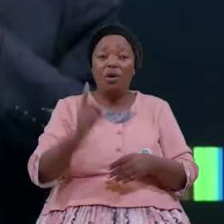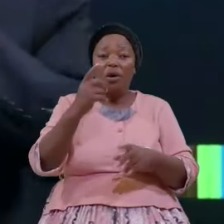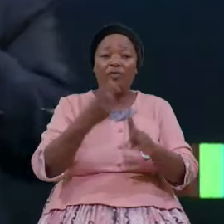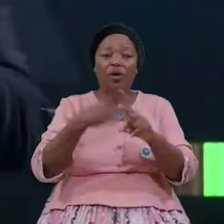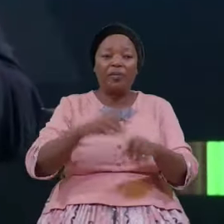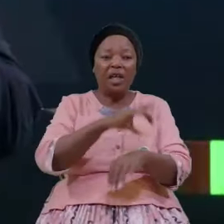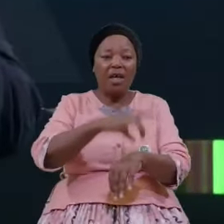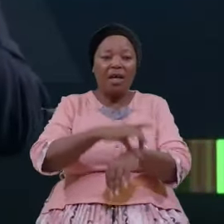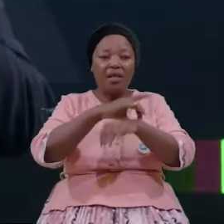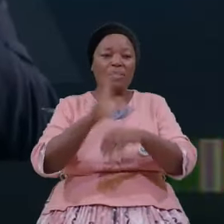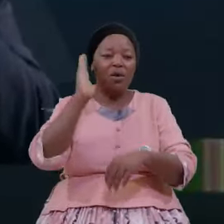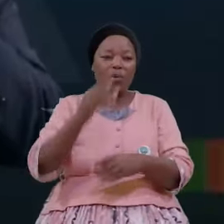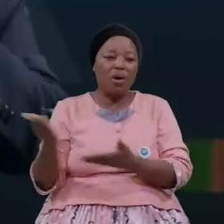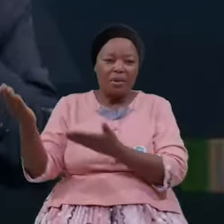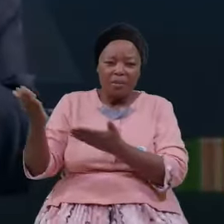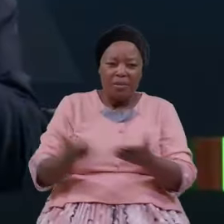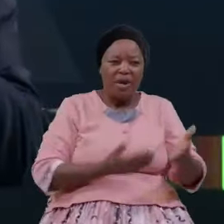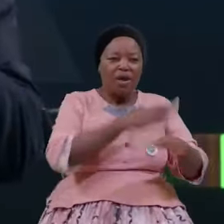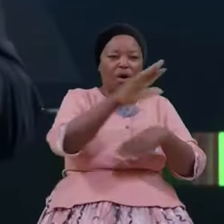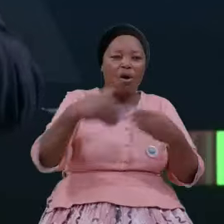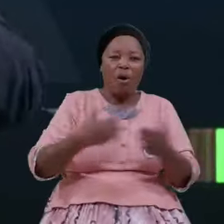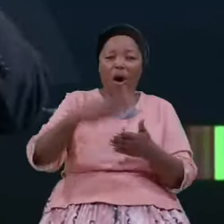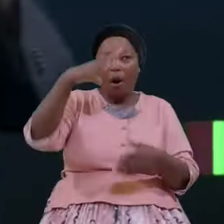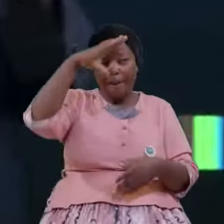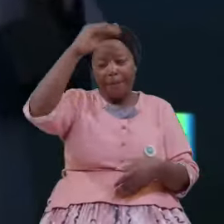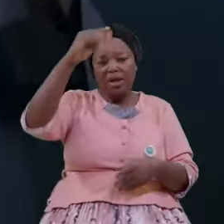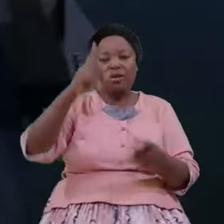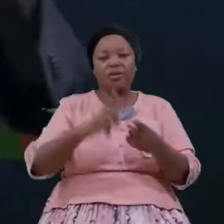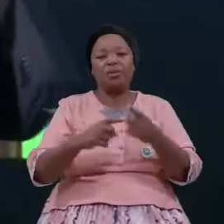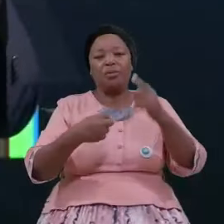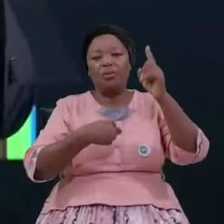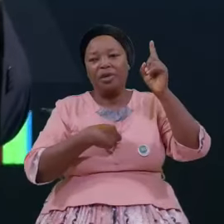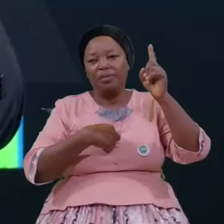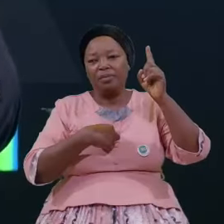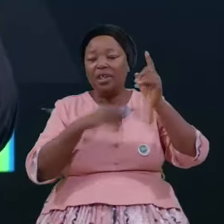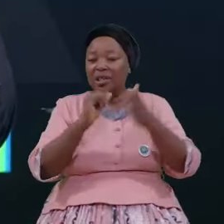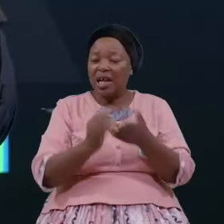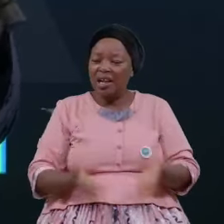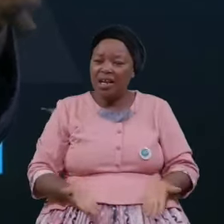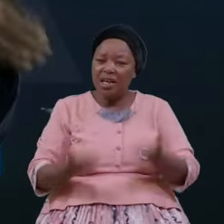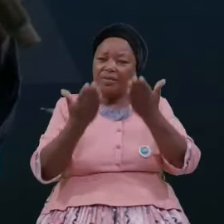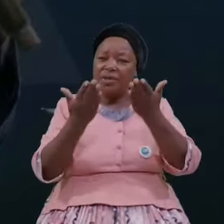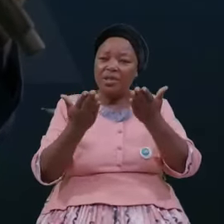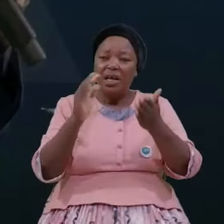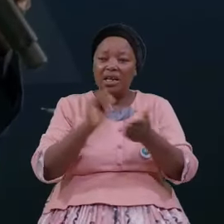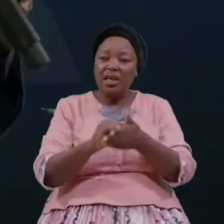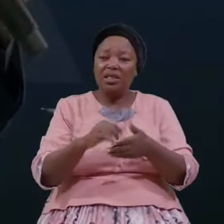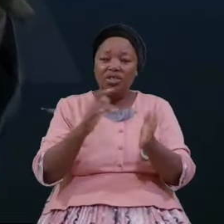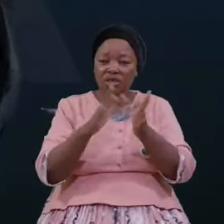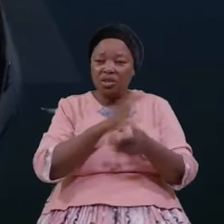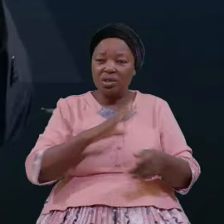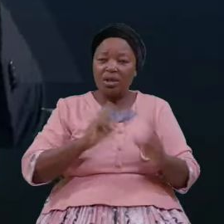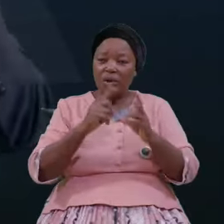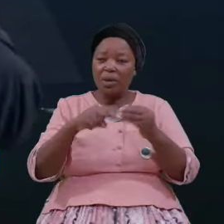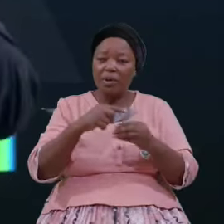draw all men unto me. That lifting up that he spoke about there is being lifted up